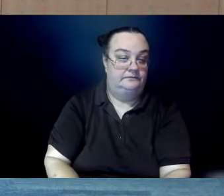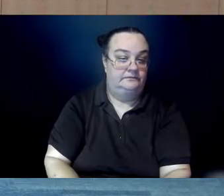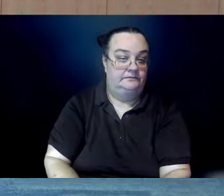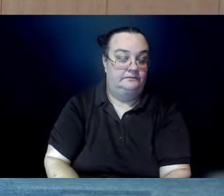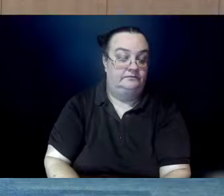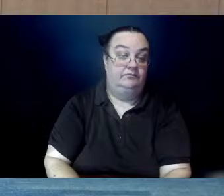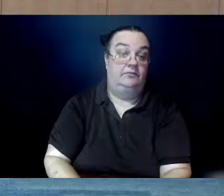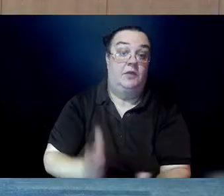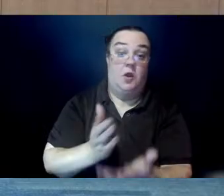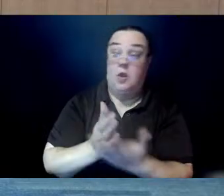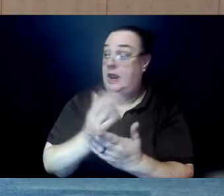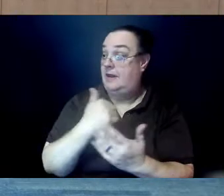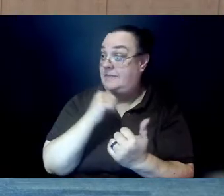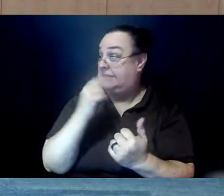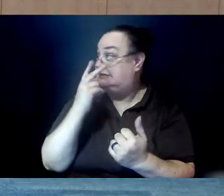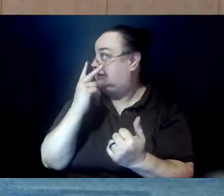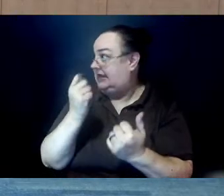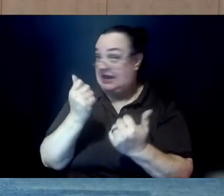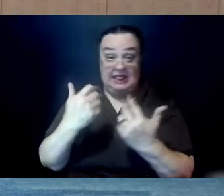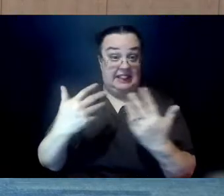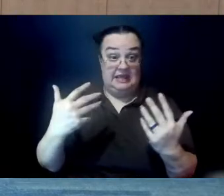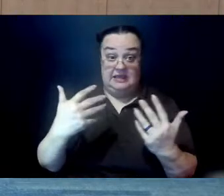All right, I'm not seeing anything.